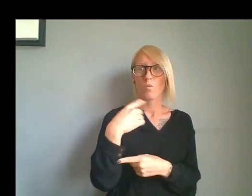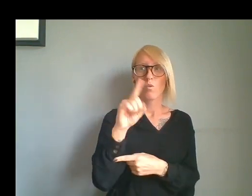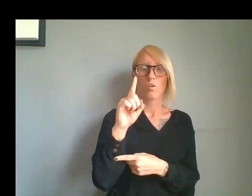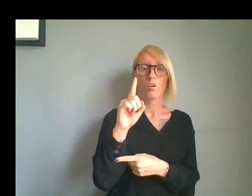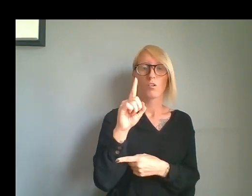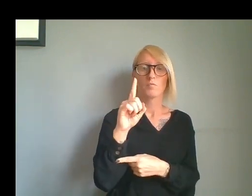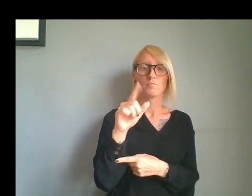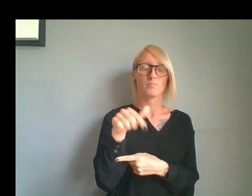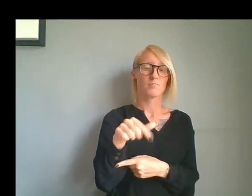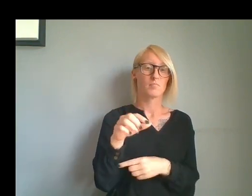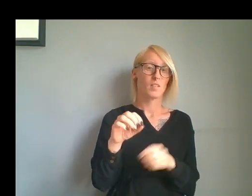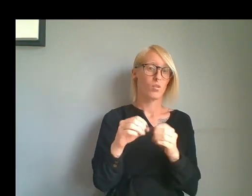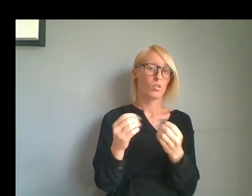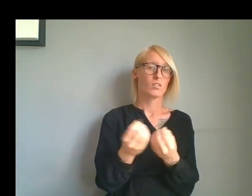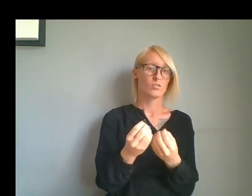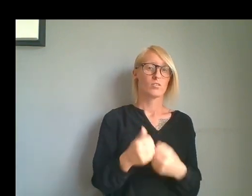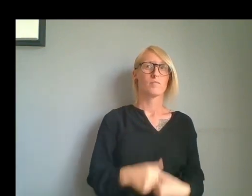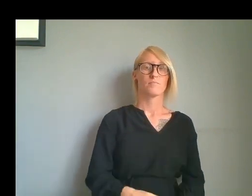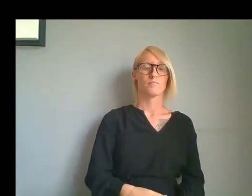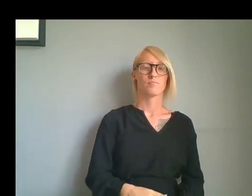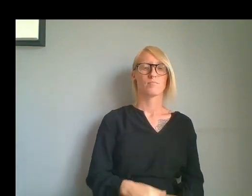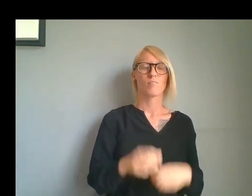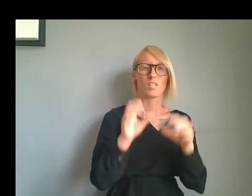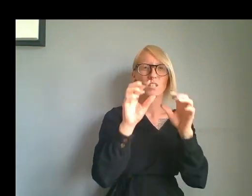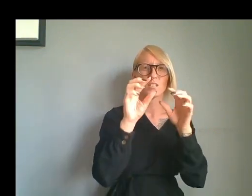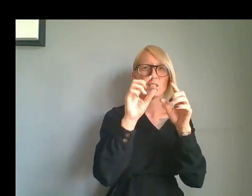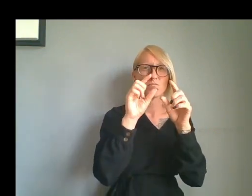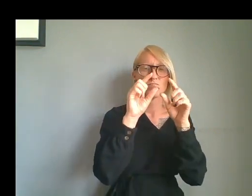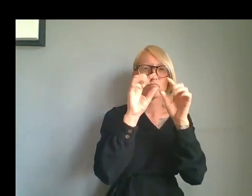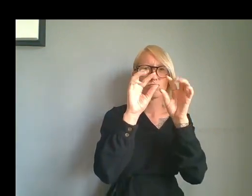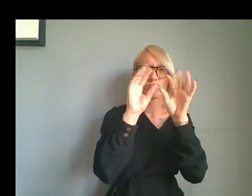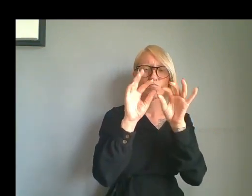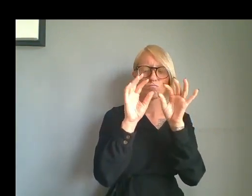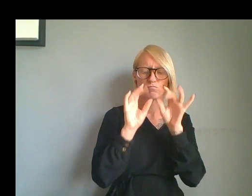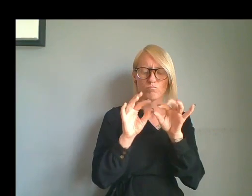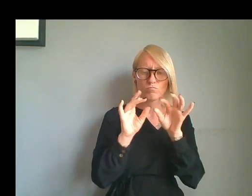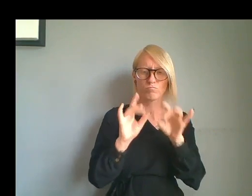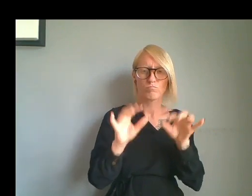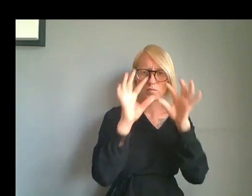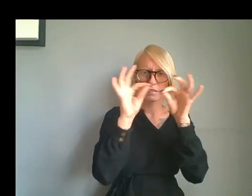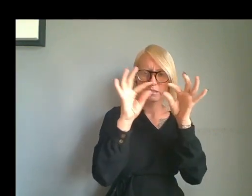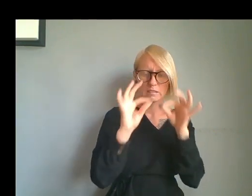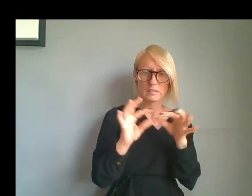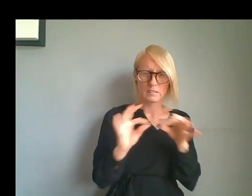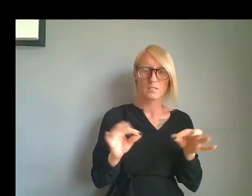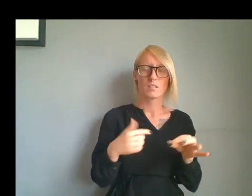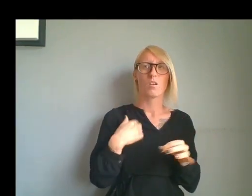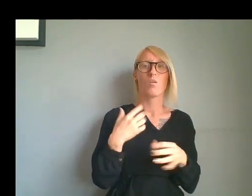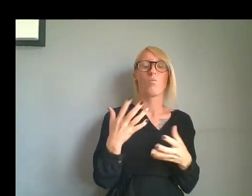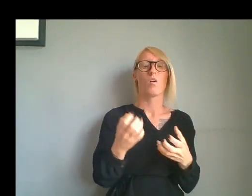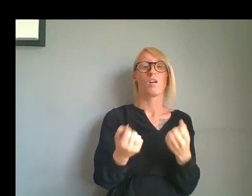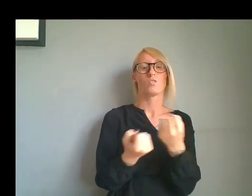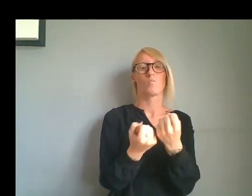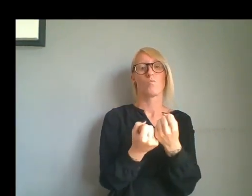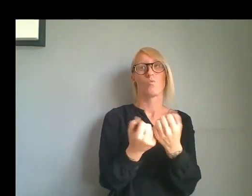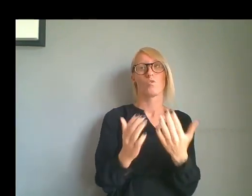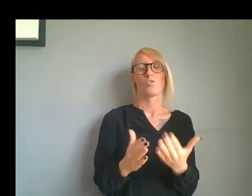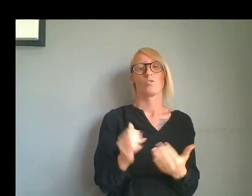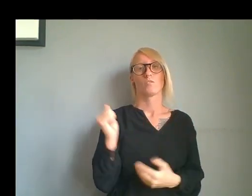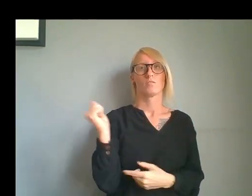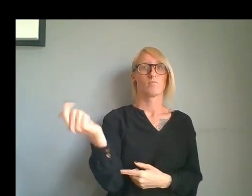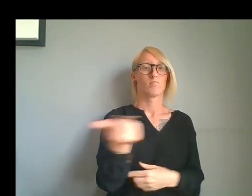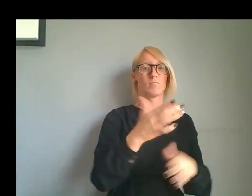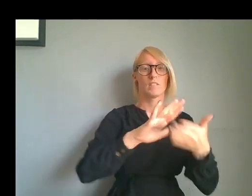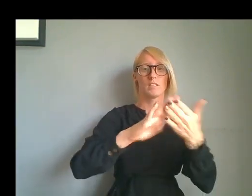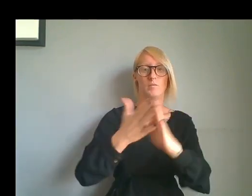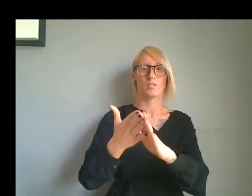these little snippets out that you want your supporters in the community to know about. You know, if you have regular updates, you know,